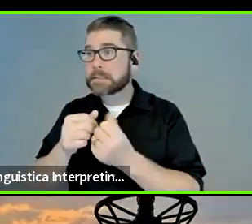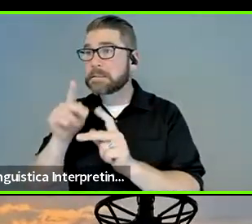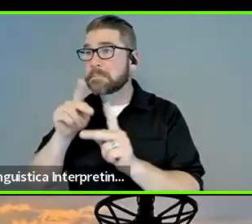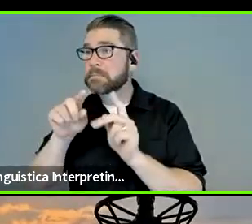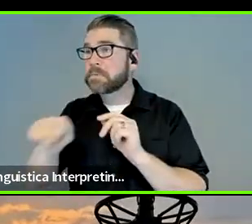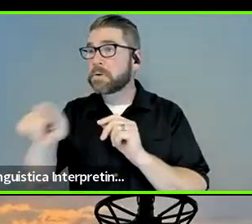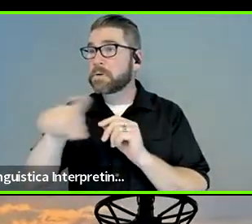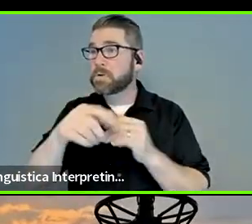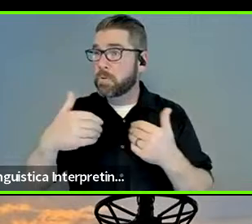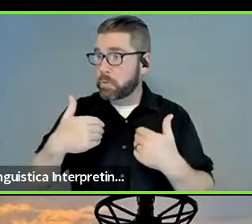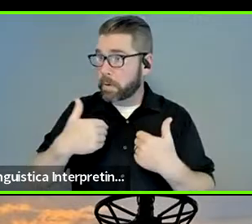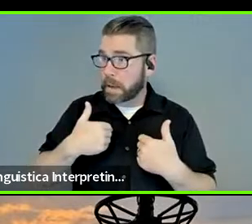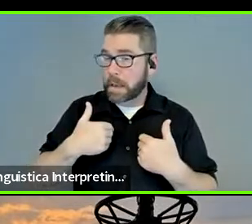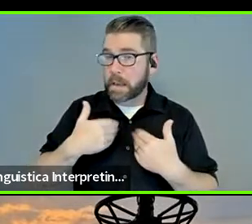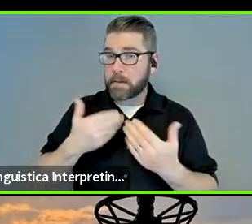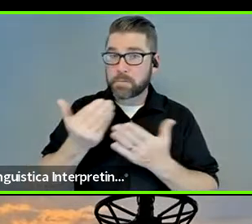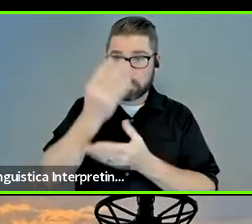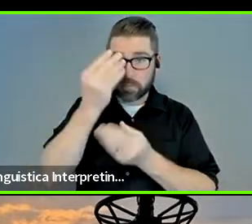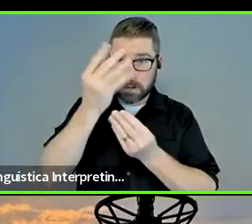we wrap up the meeting for tonight.